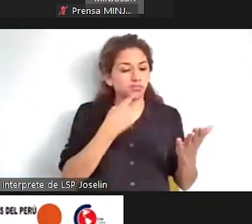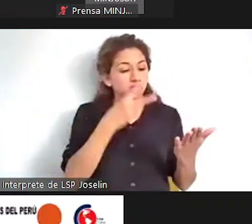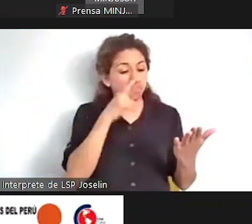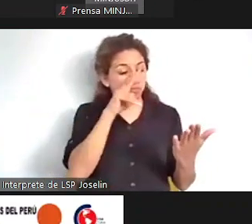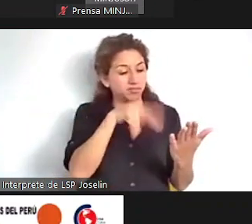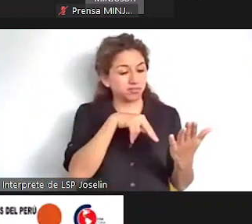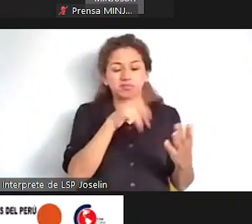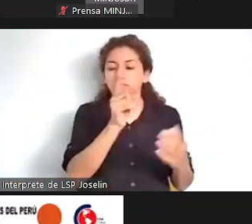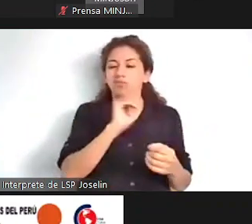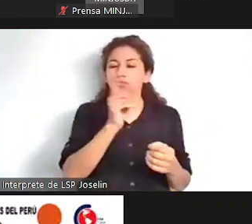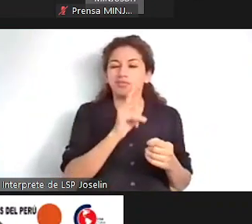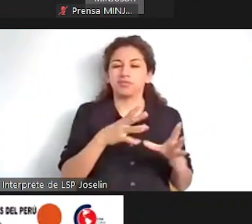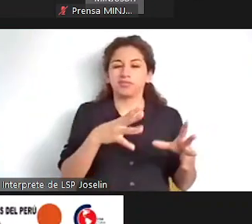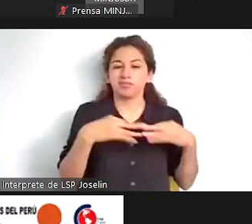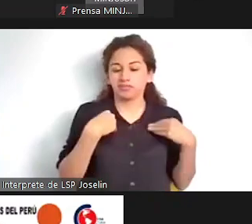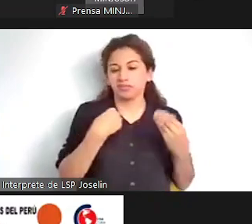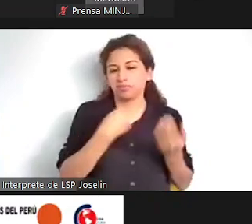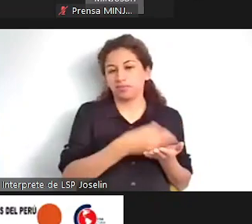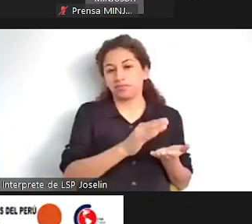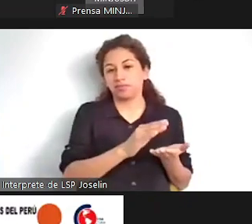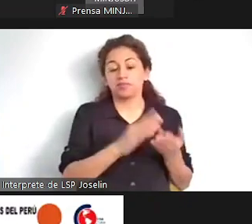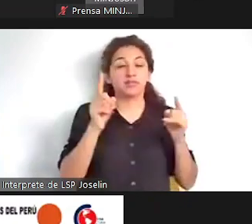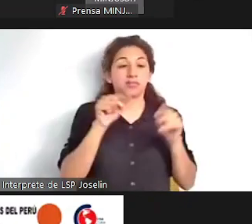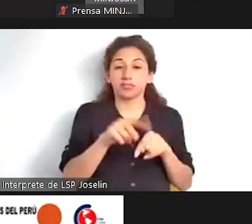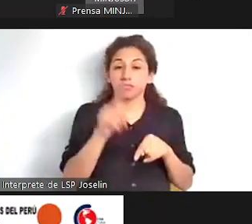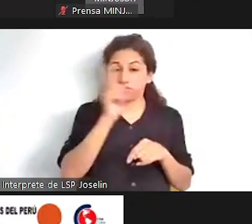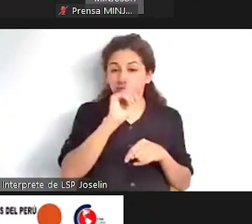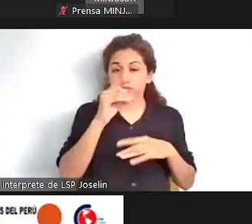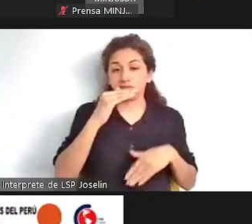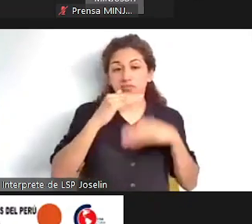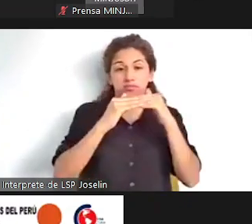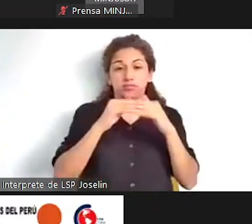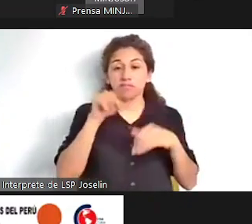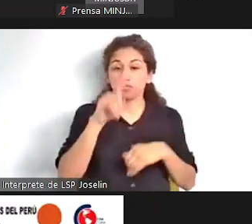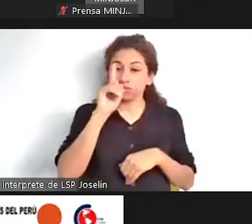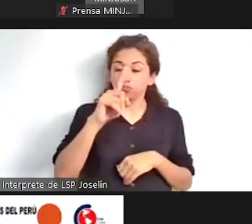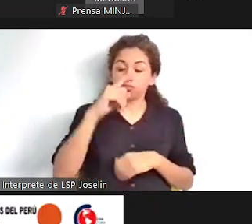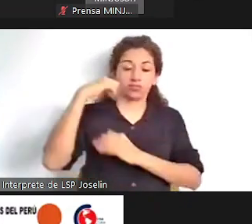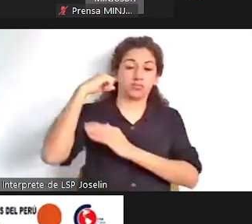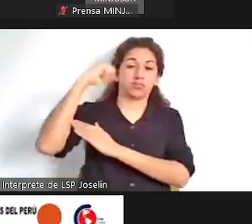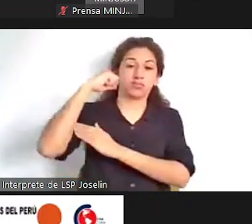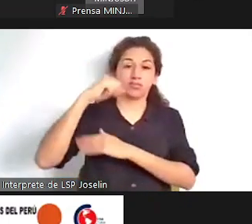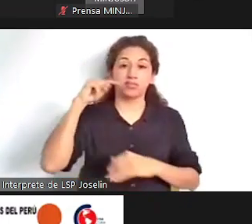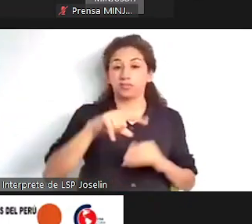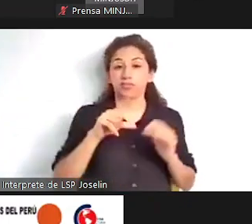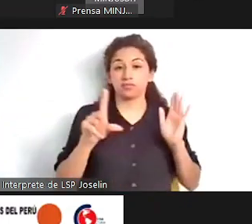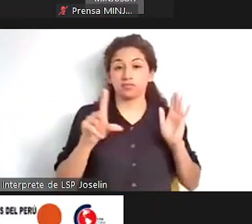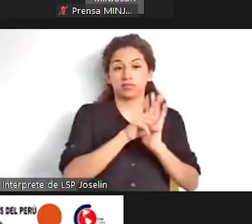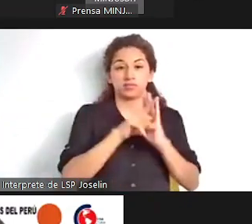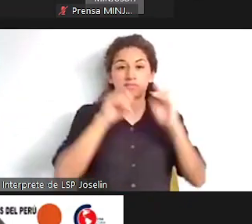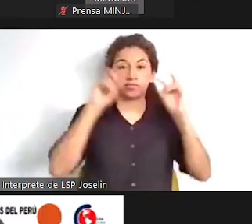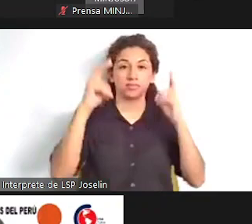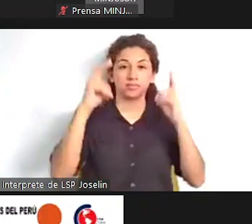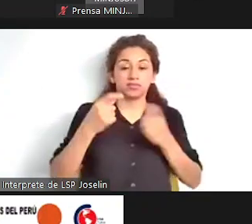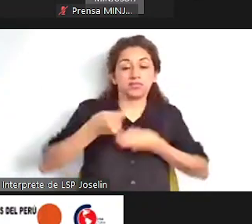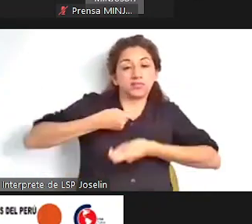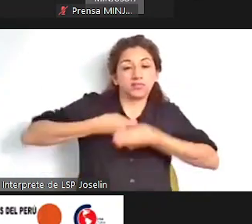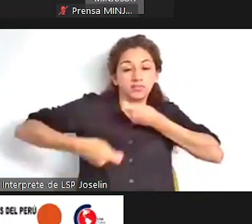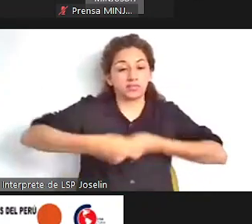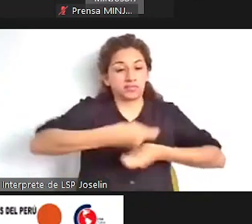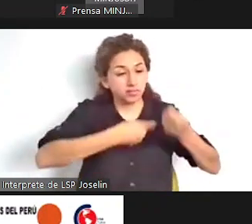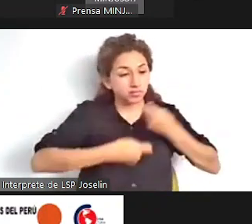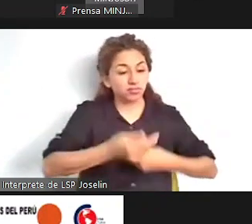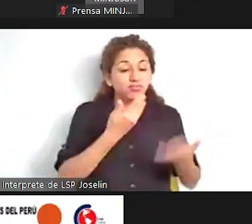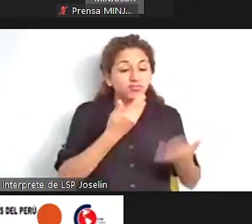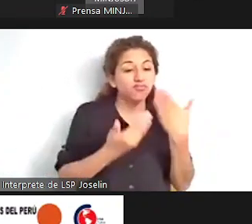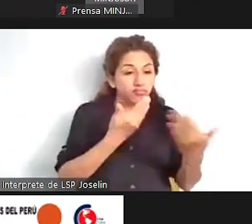all strikes are mandated as uh not binding but it's not it's a right so why do we